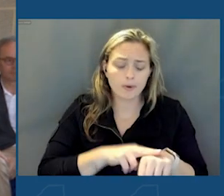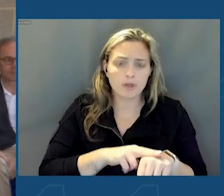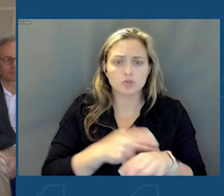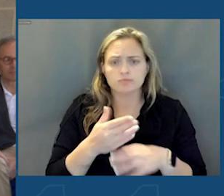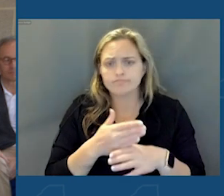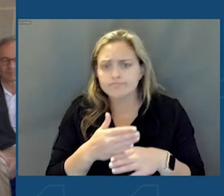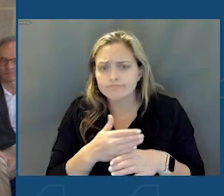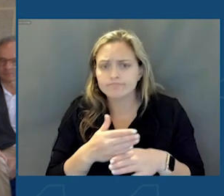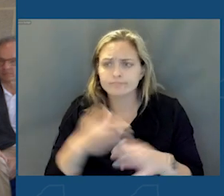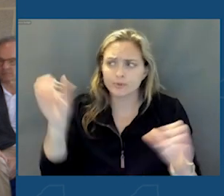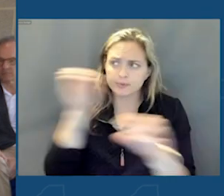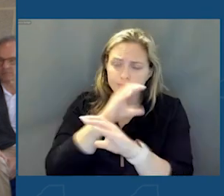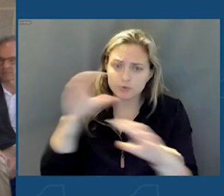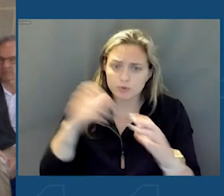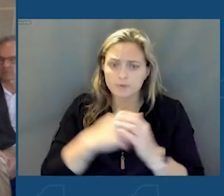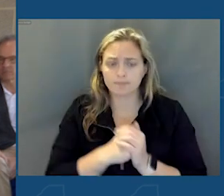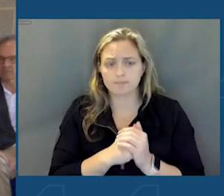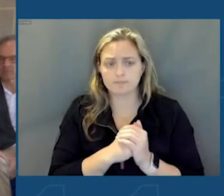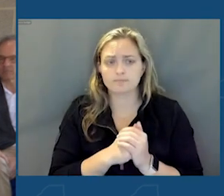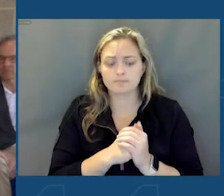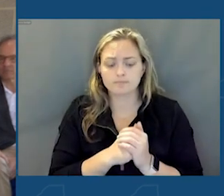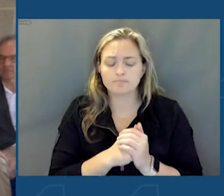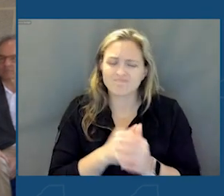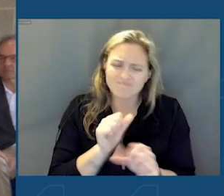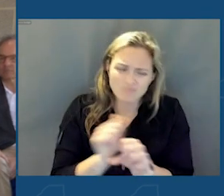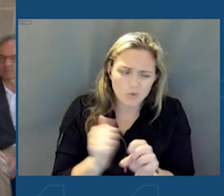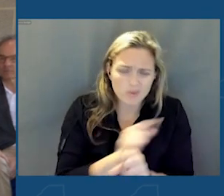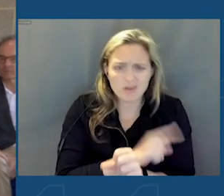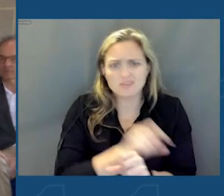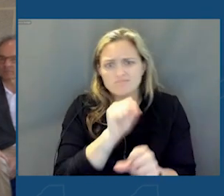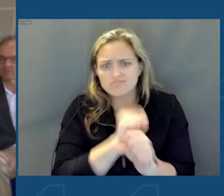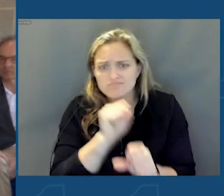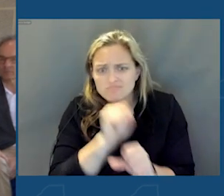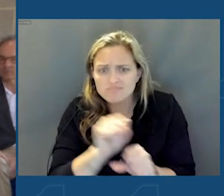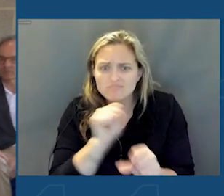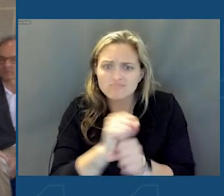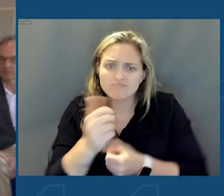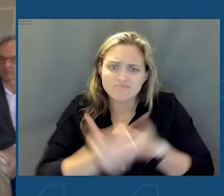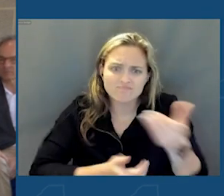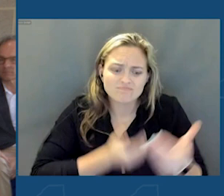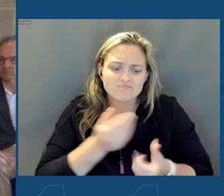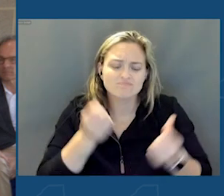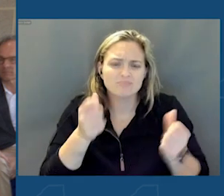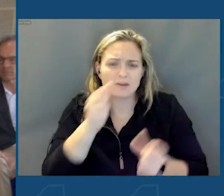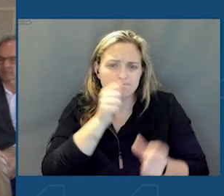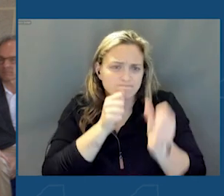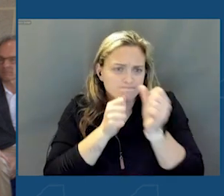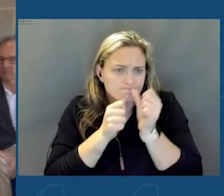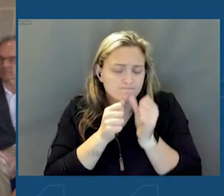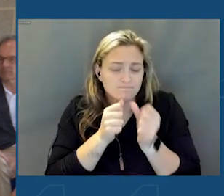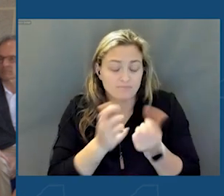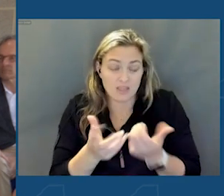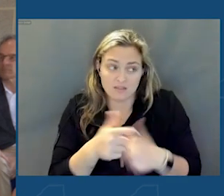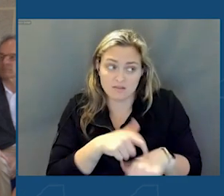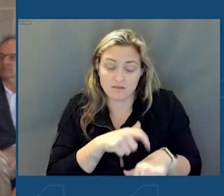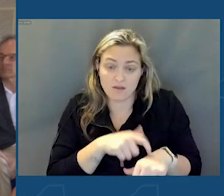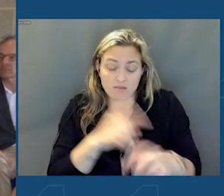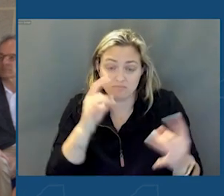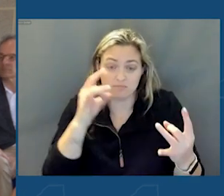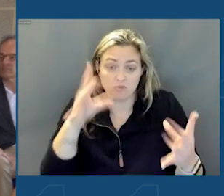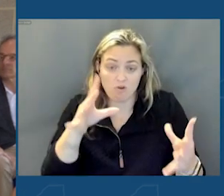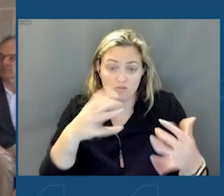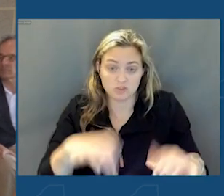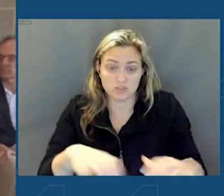this dream, who worked with us tirelessly and faced many what were at the time insurmountable